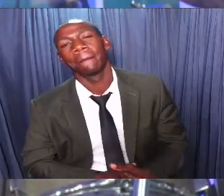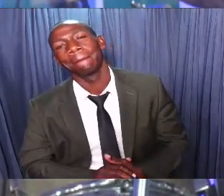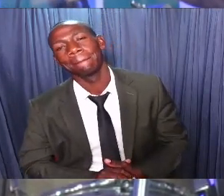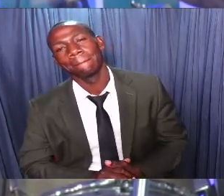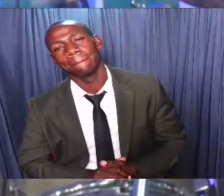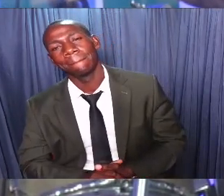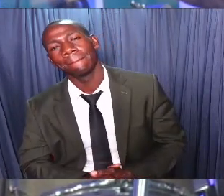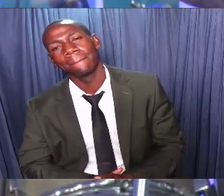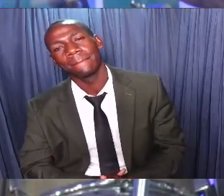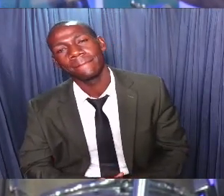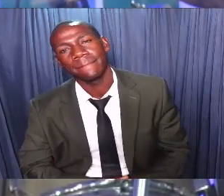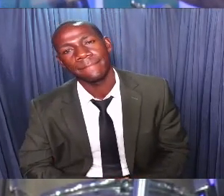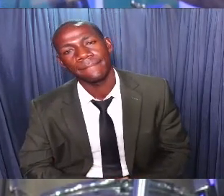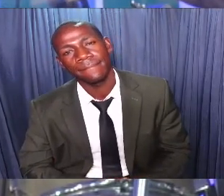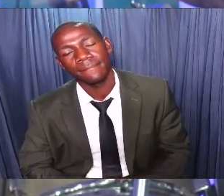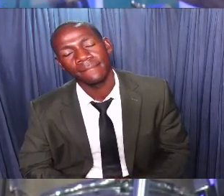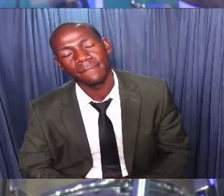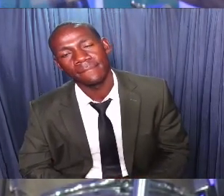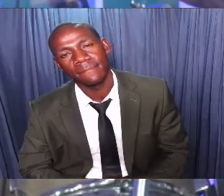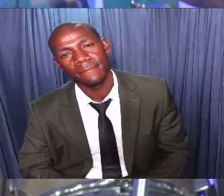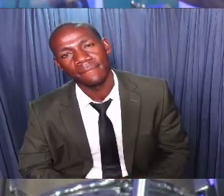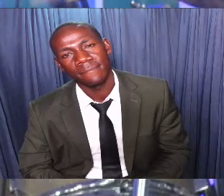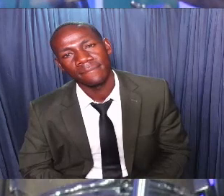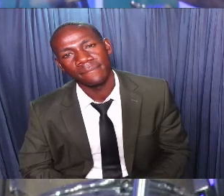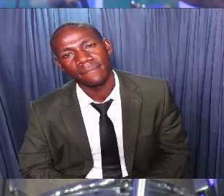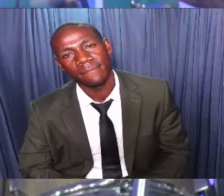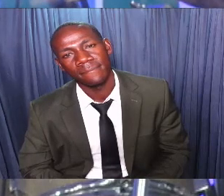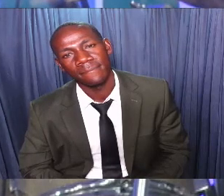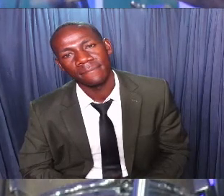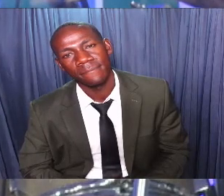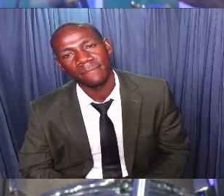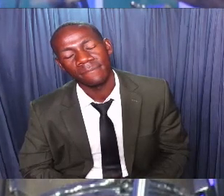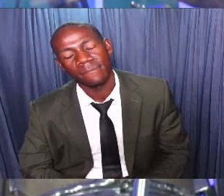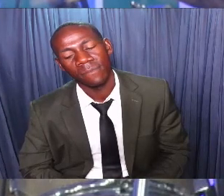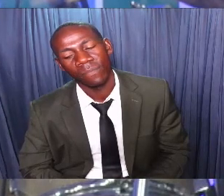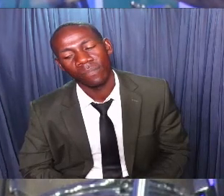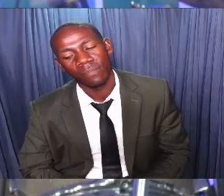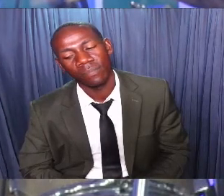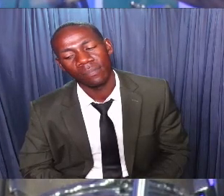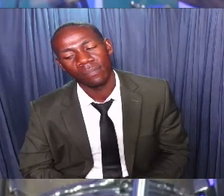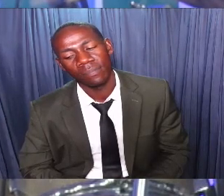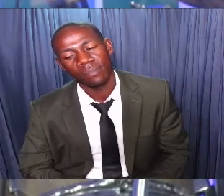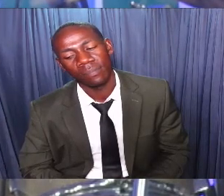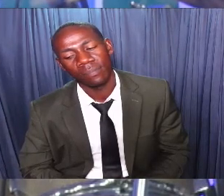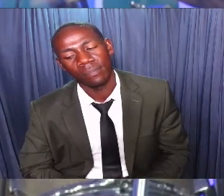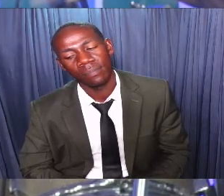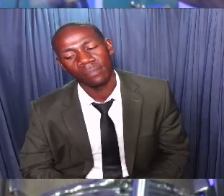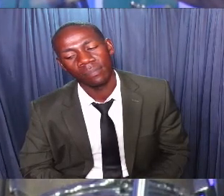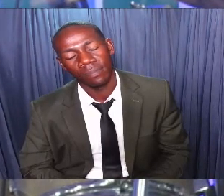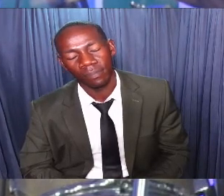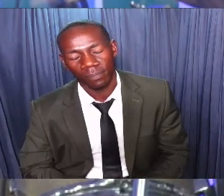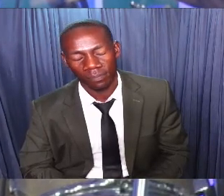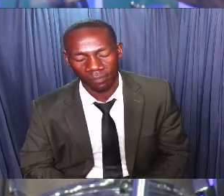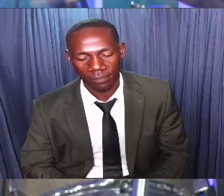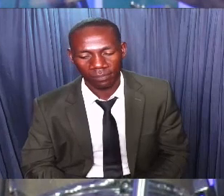body. What? Know ye not that your body is the temple of the Holy Ghost, which is in you, which ye have of God, and